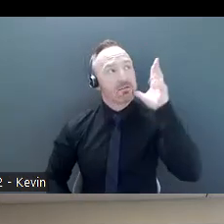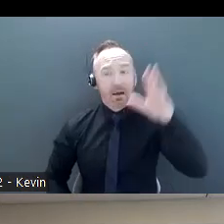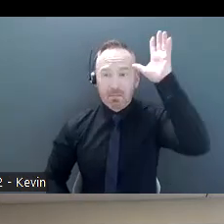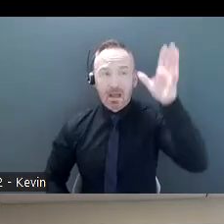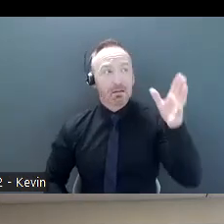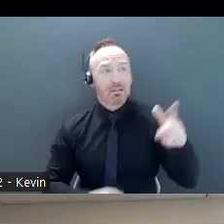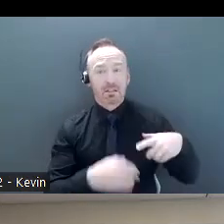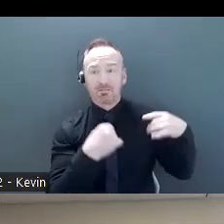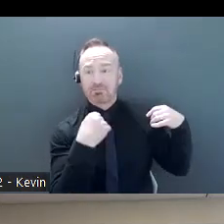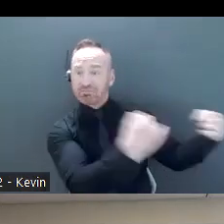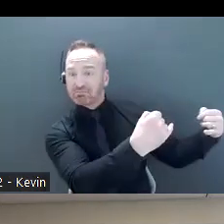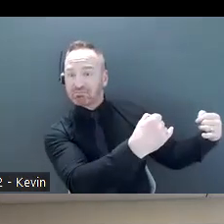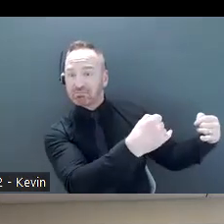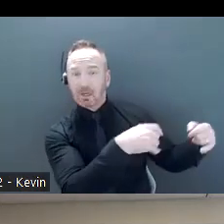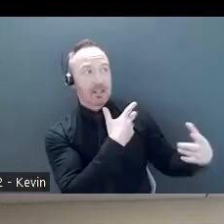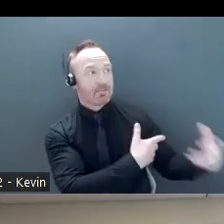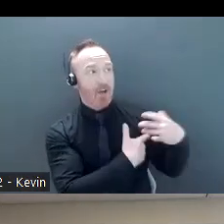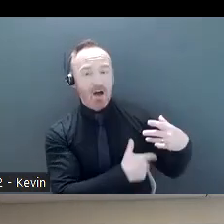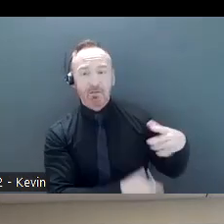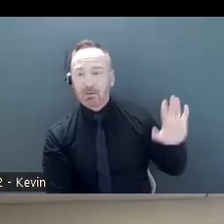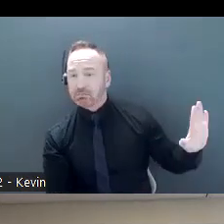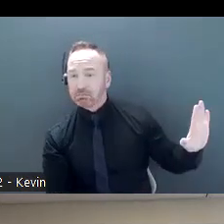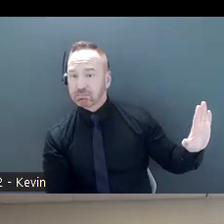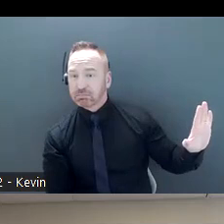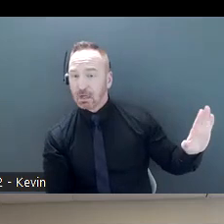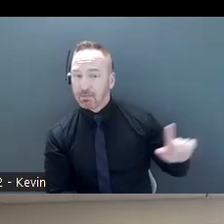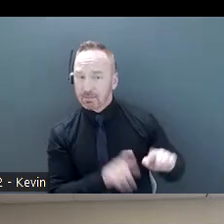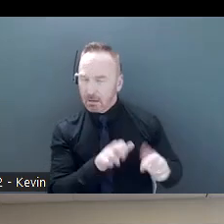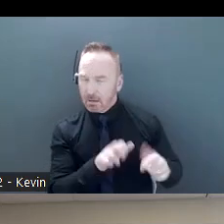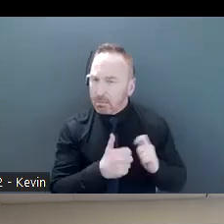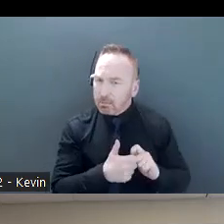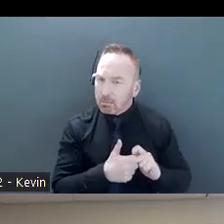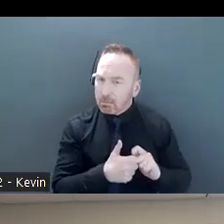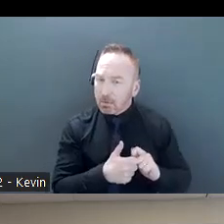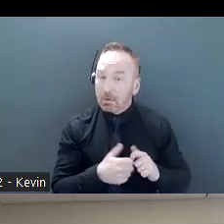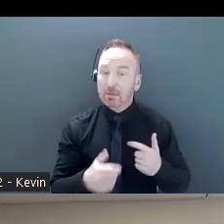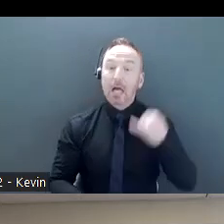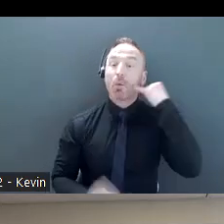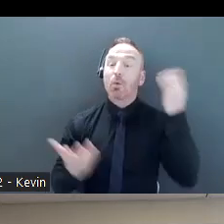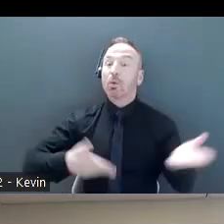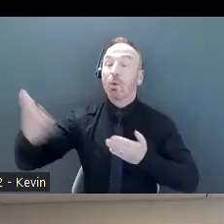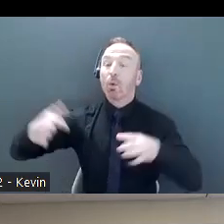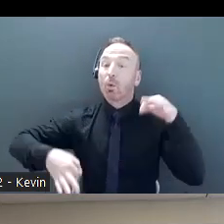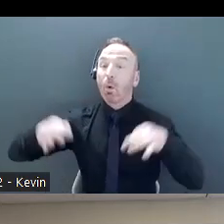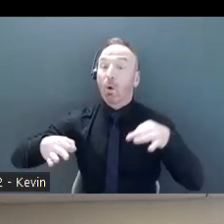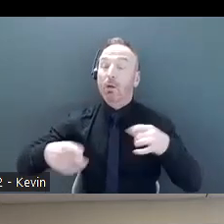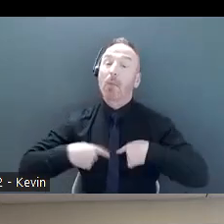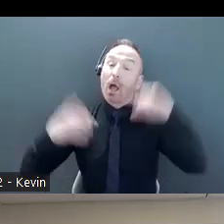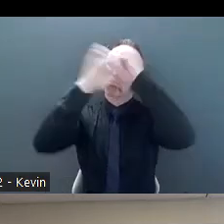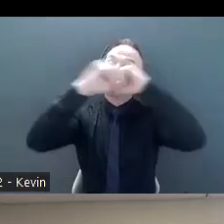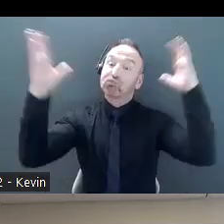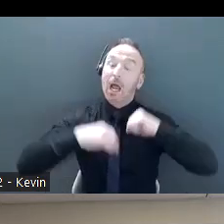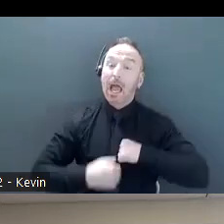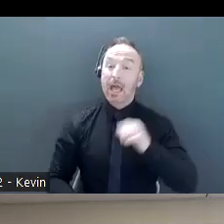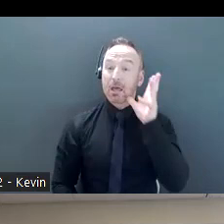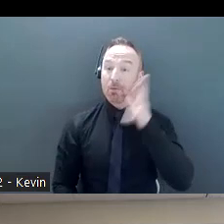to court. So when I think of situations that are similar to this, is I picture a grandparent who has been financially generous to their